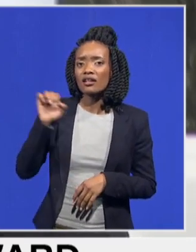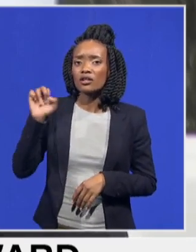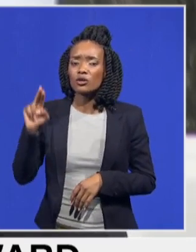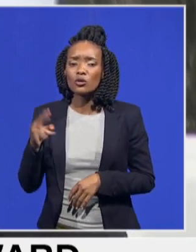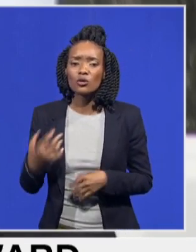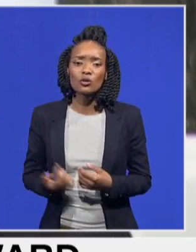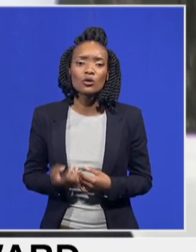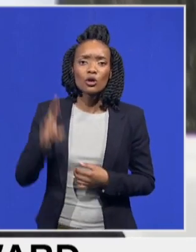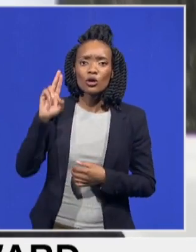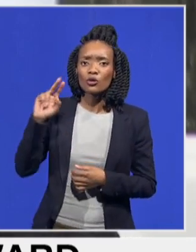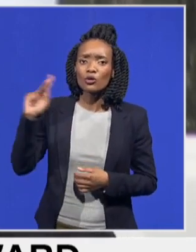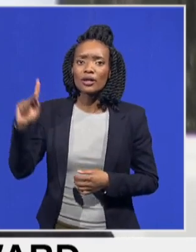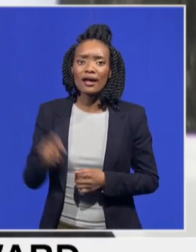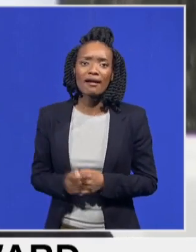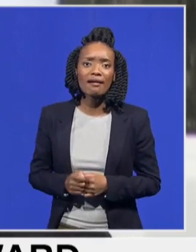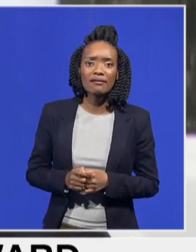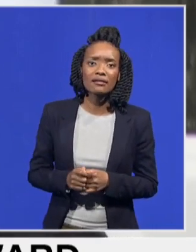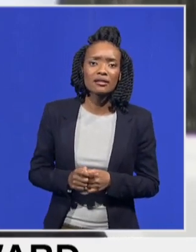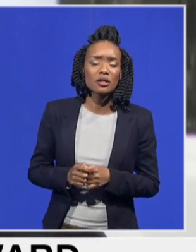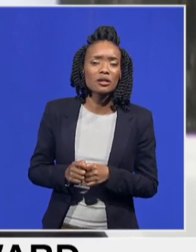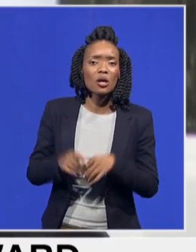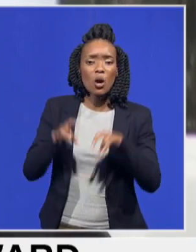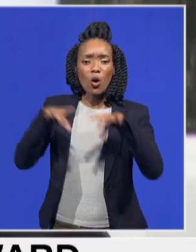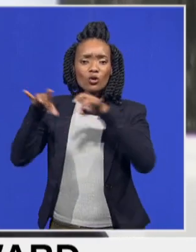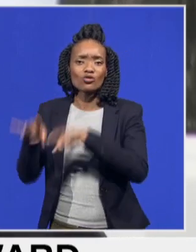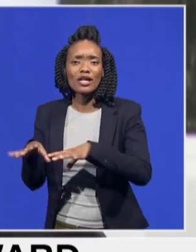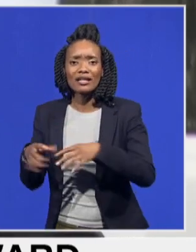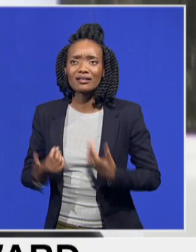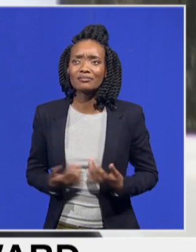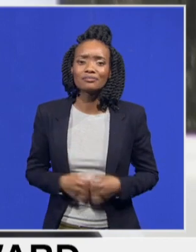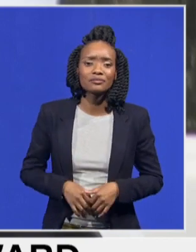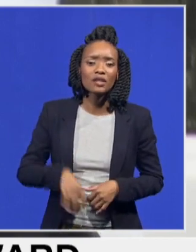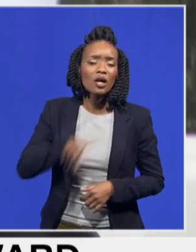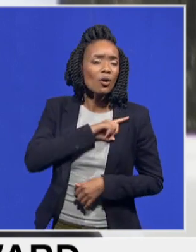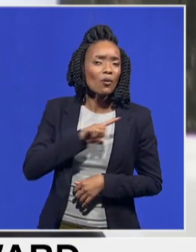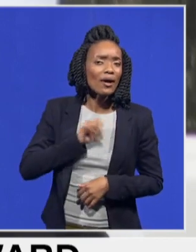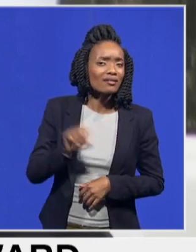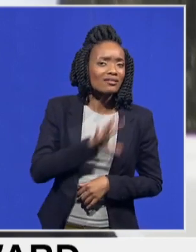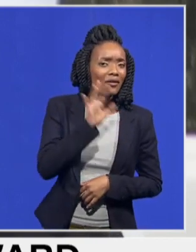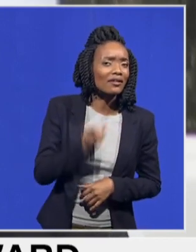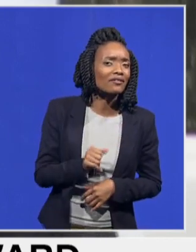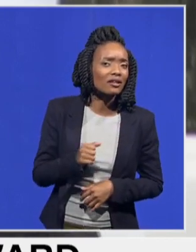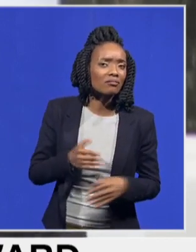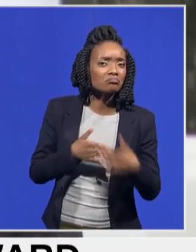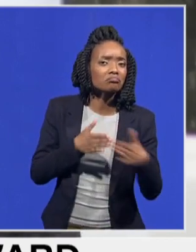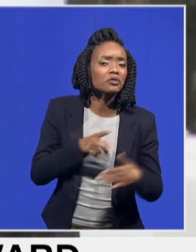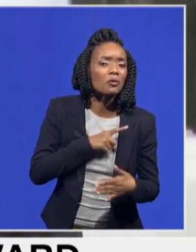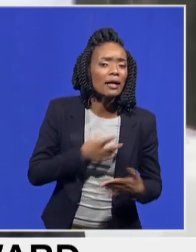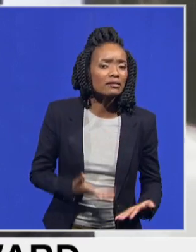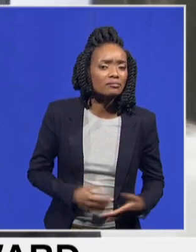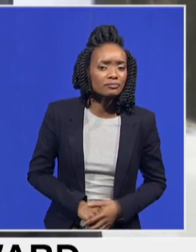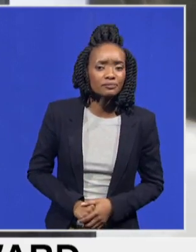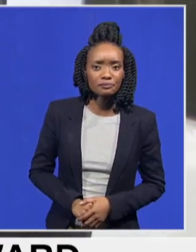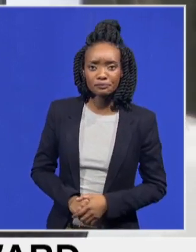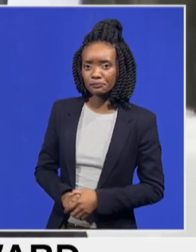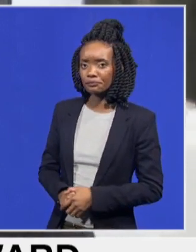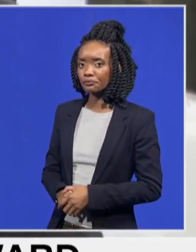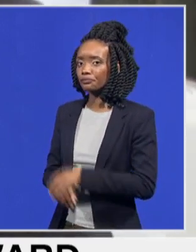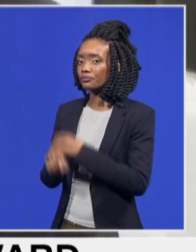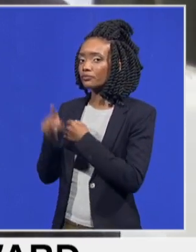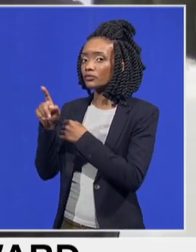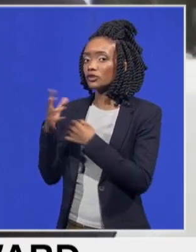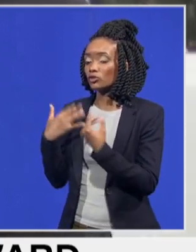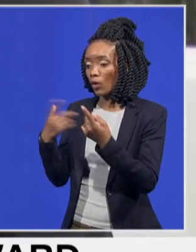free. Why? SA will not welcome our people to come to visit your country. I want to come in here now. So you find yourself here.